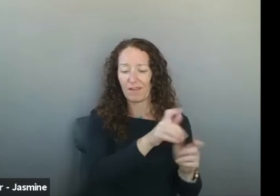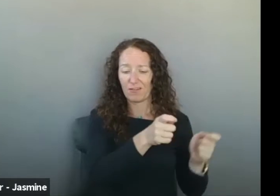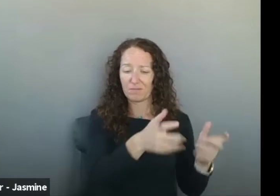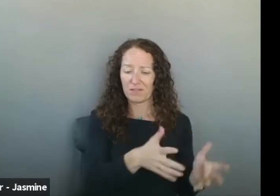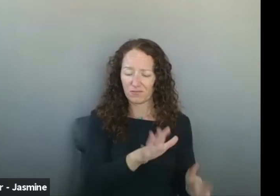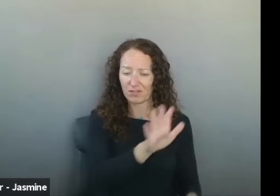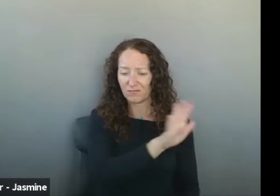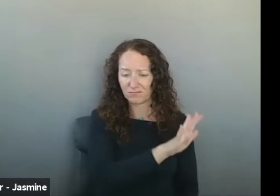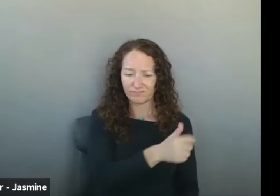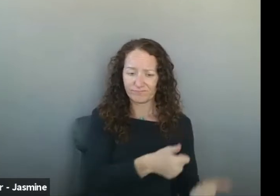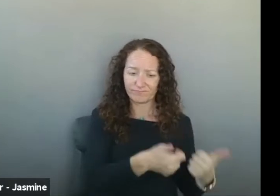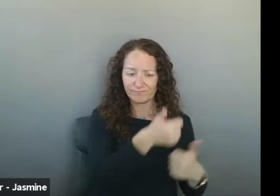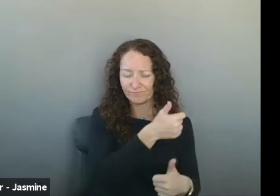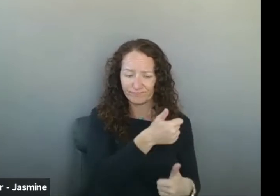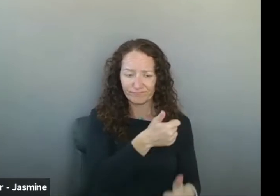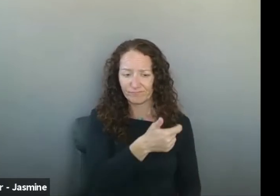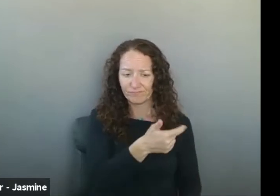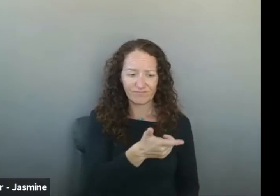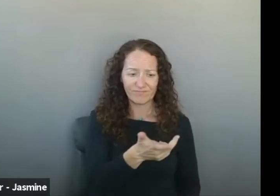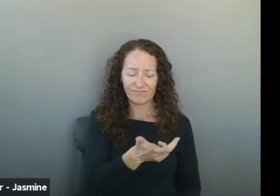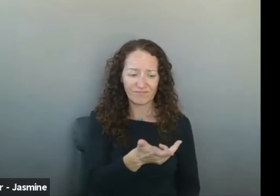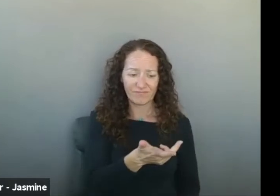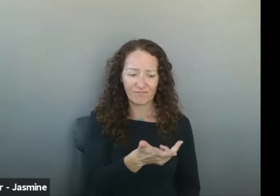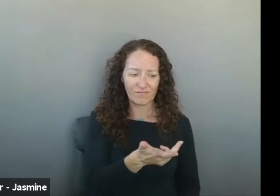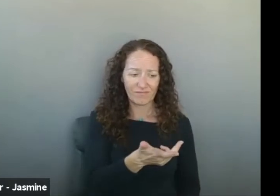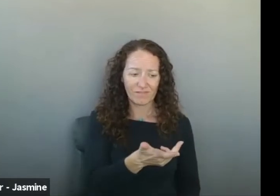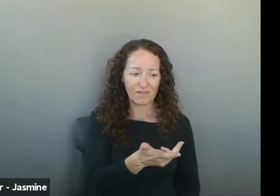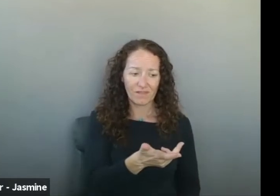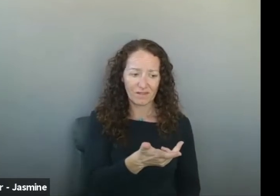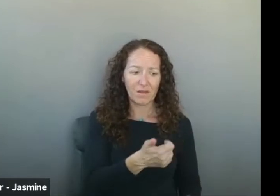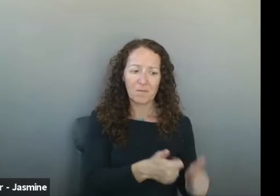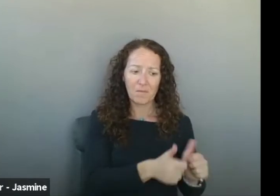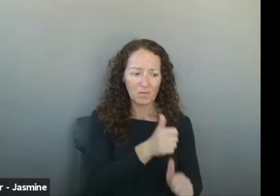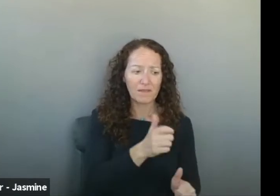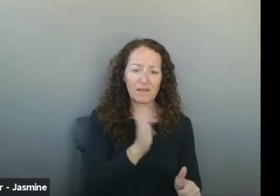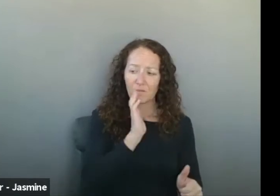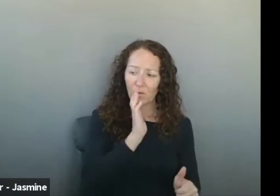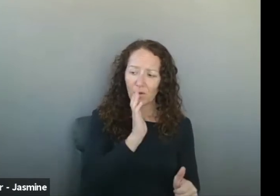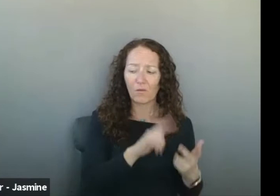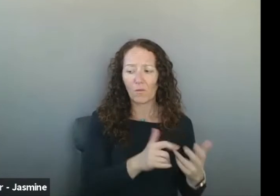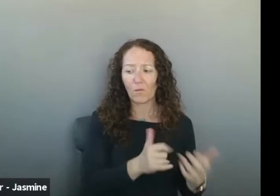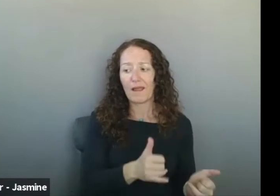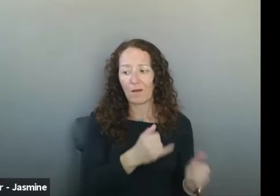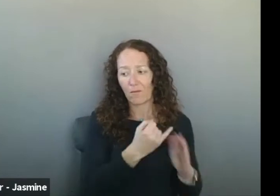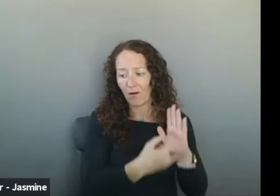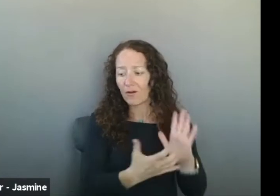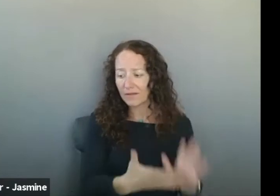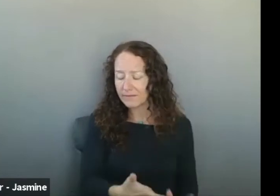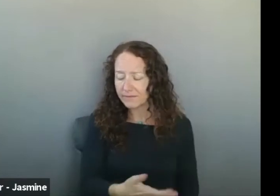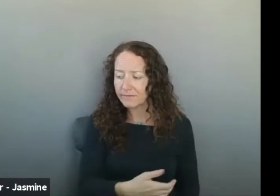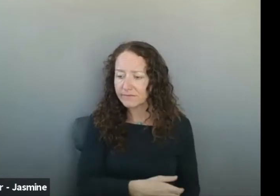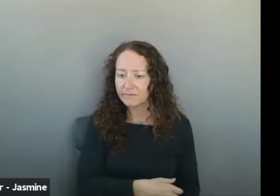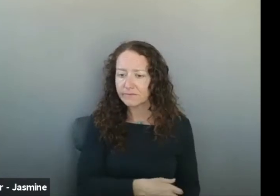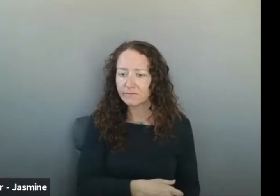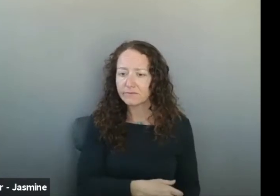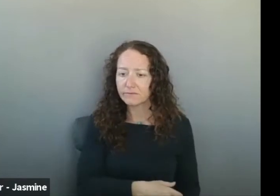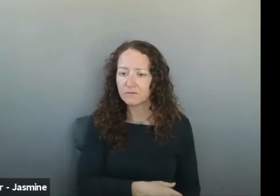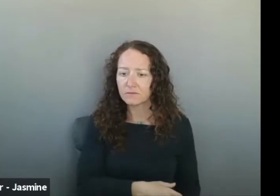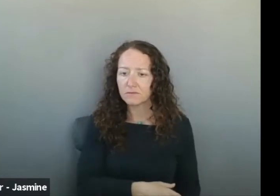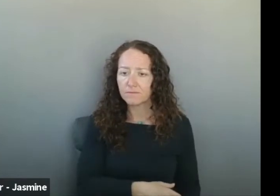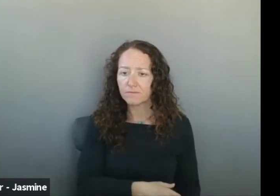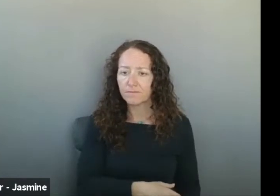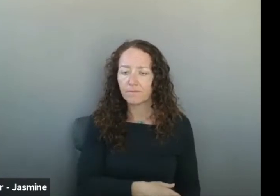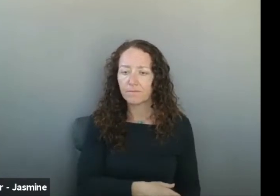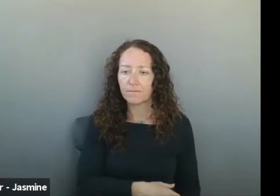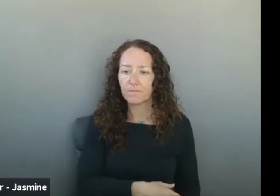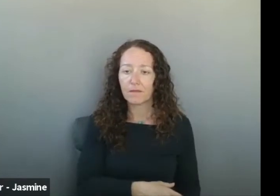organizations are maybe predominantly artists or were artists or are artists, yet a lot of times check their